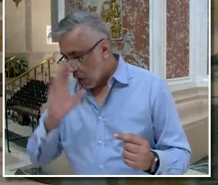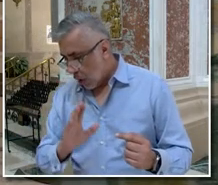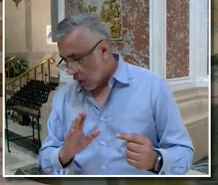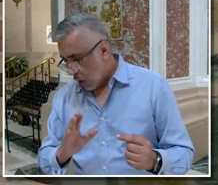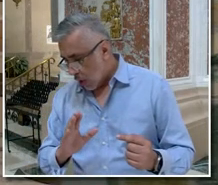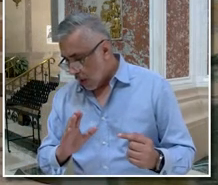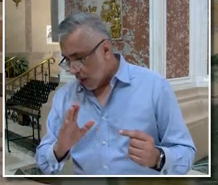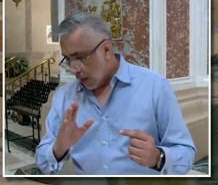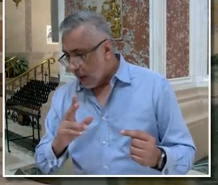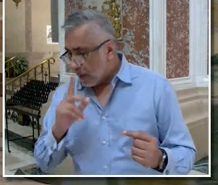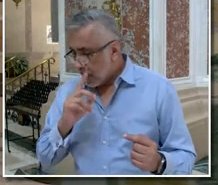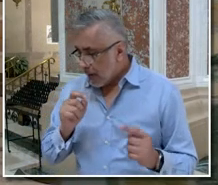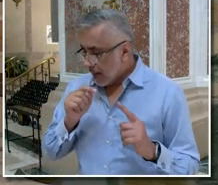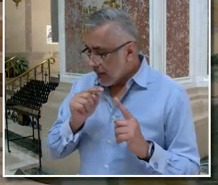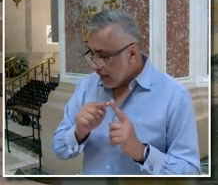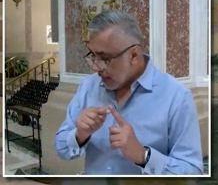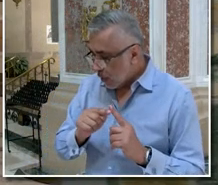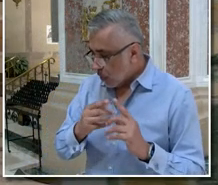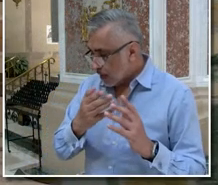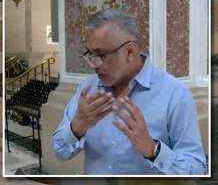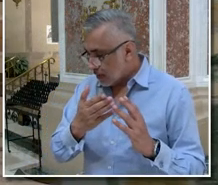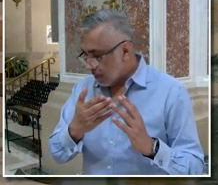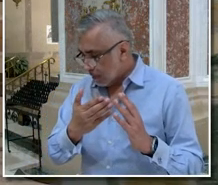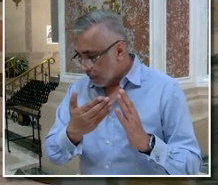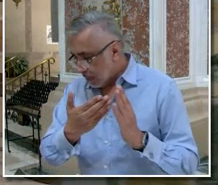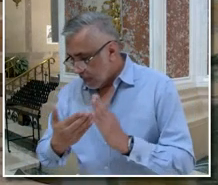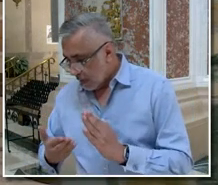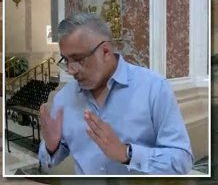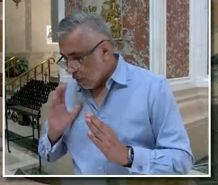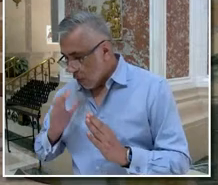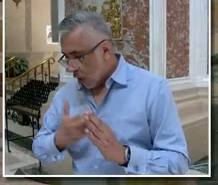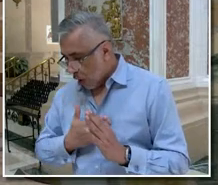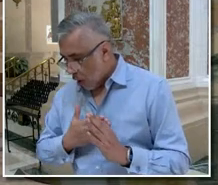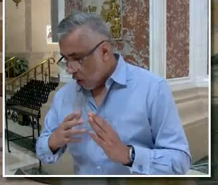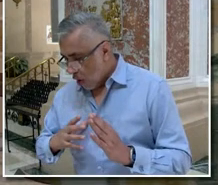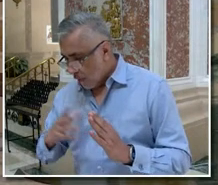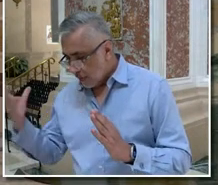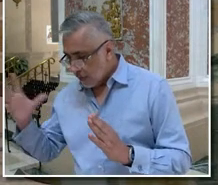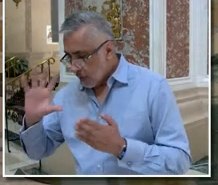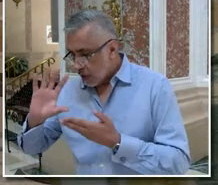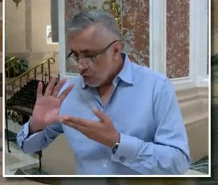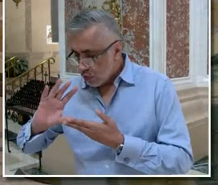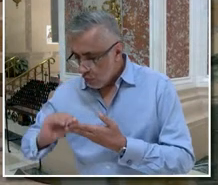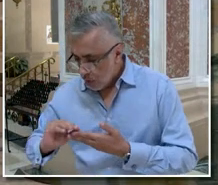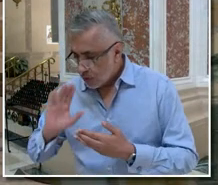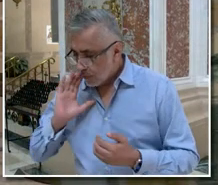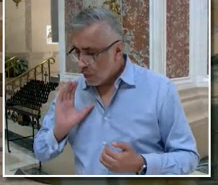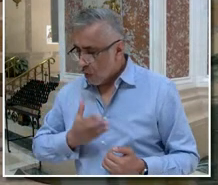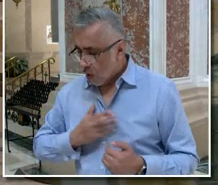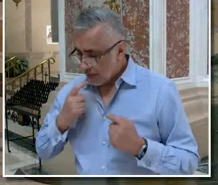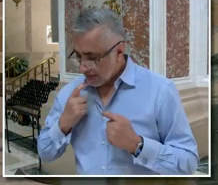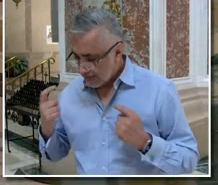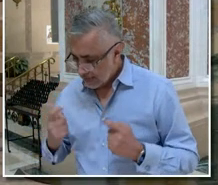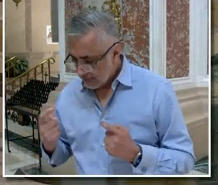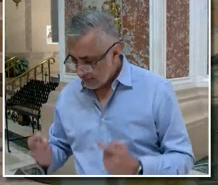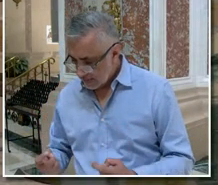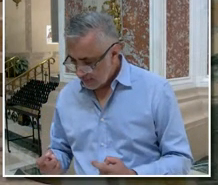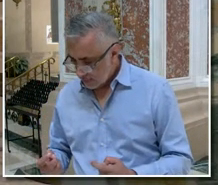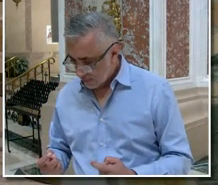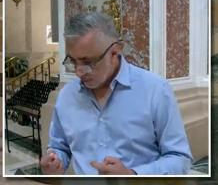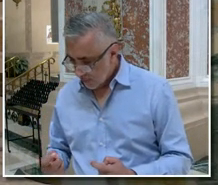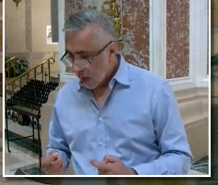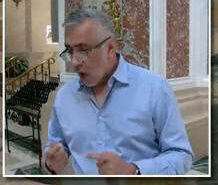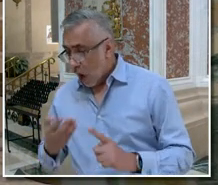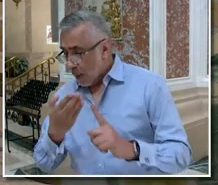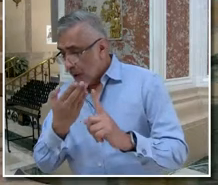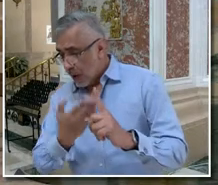But he was pierced for our offenses, crushed for our sins.